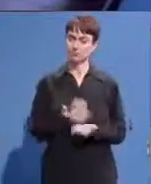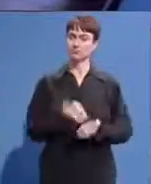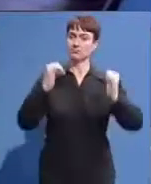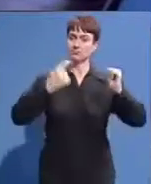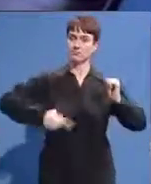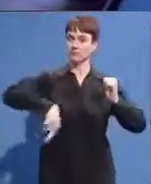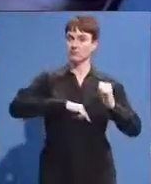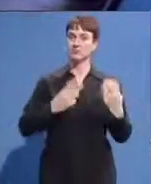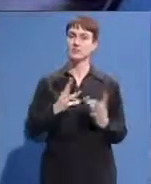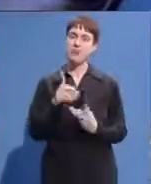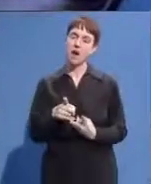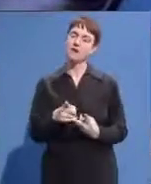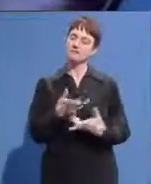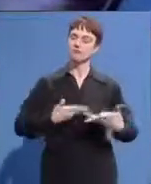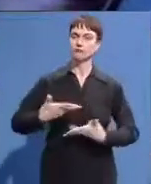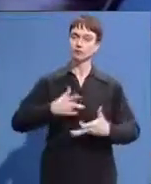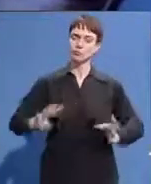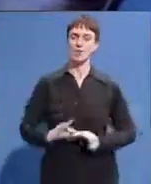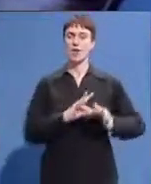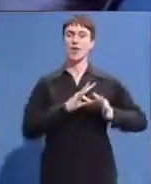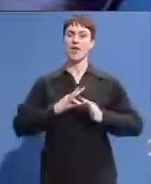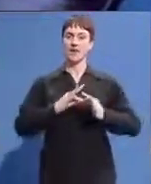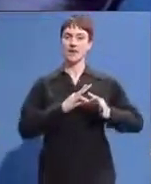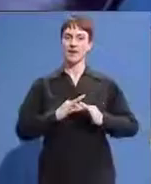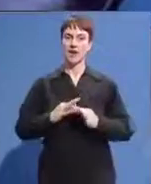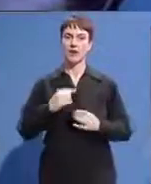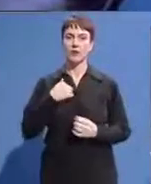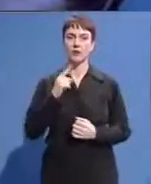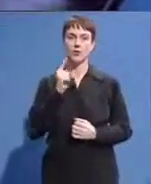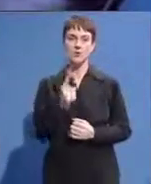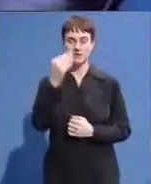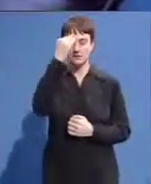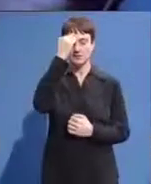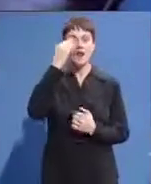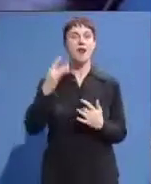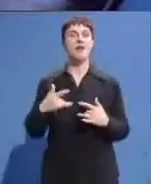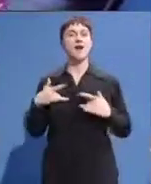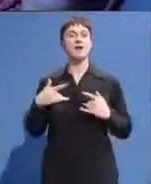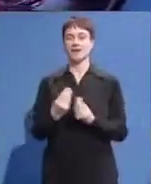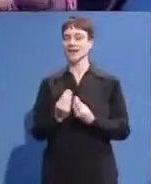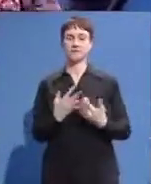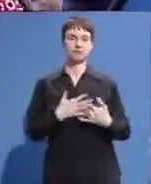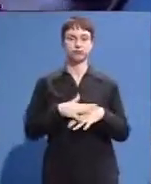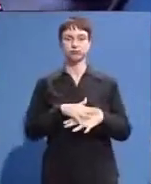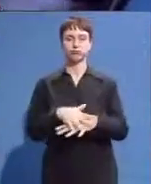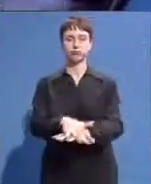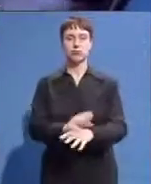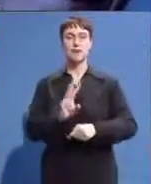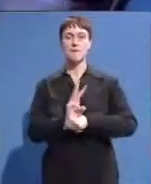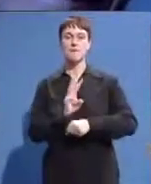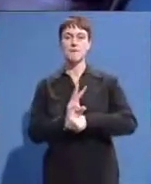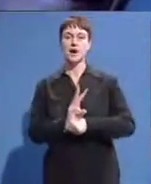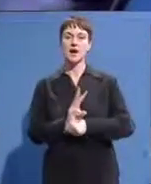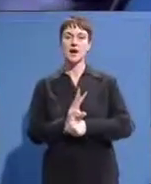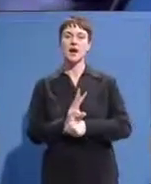color sounds of togetherness. Let our words find ways in which the webs of life are woven, a place where mothers cannot escape the